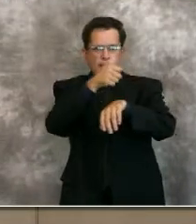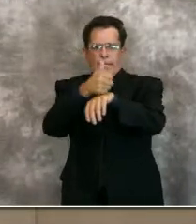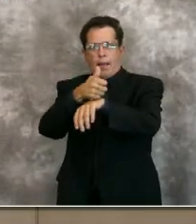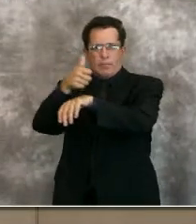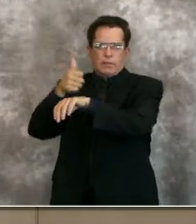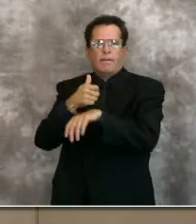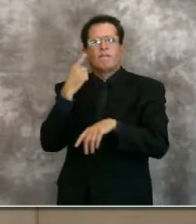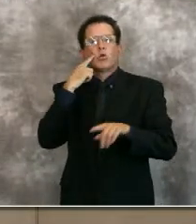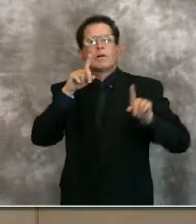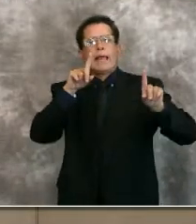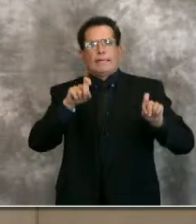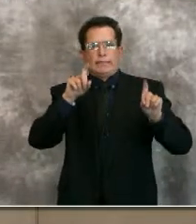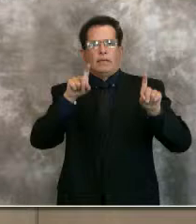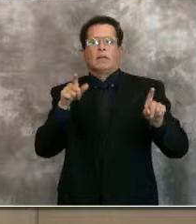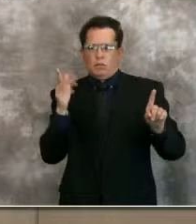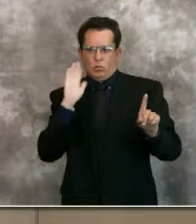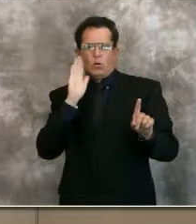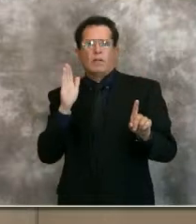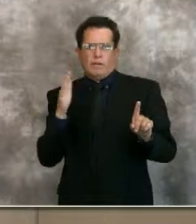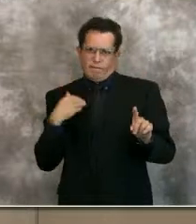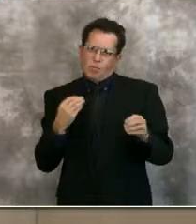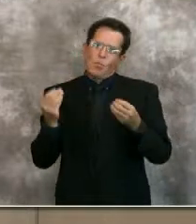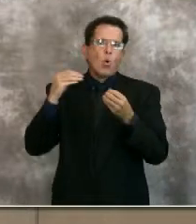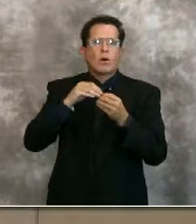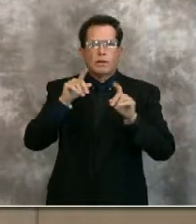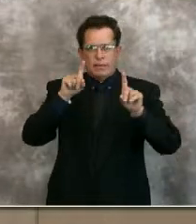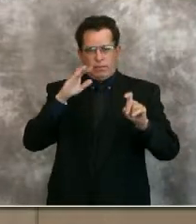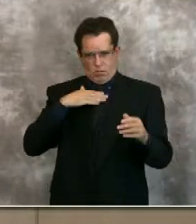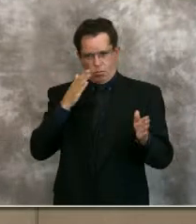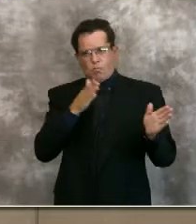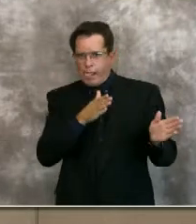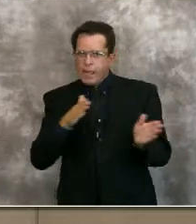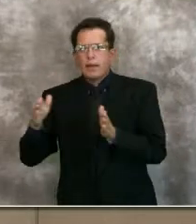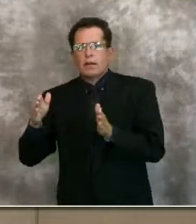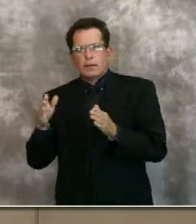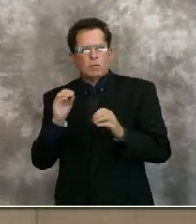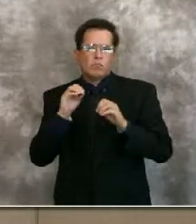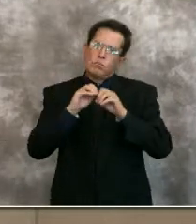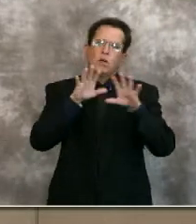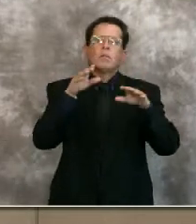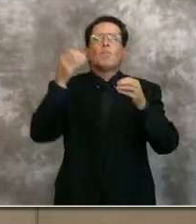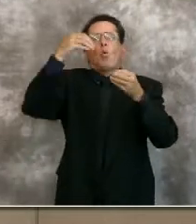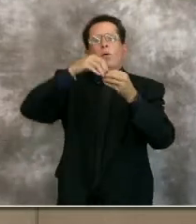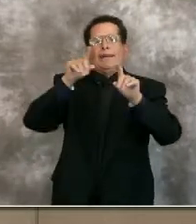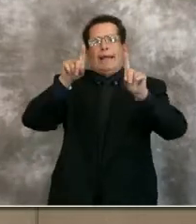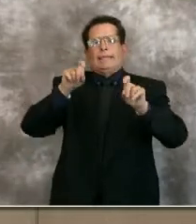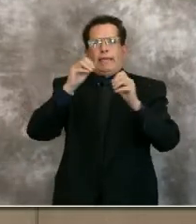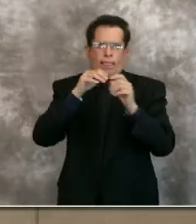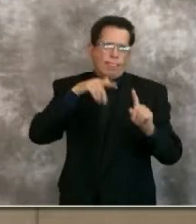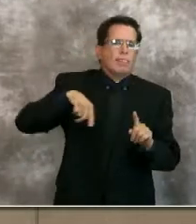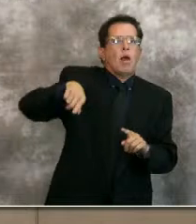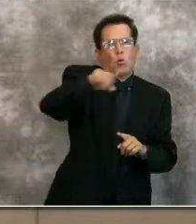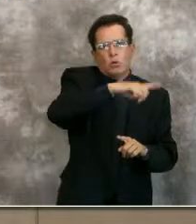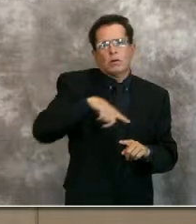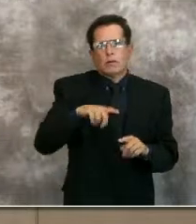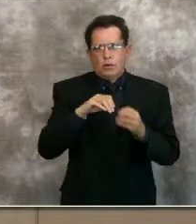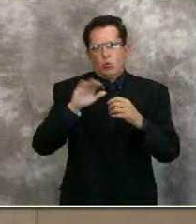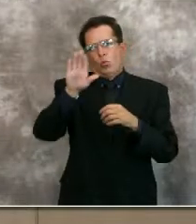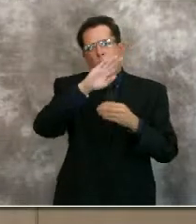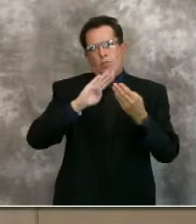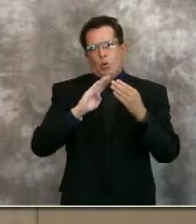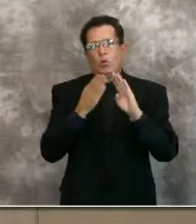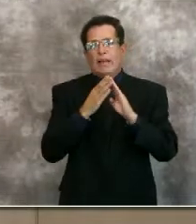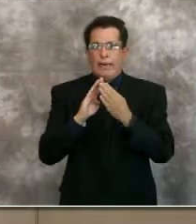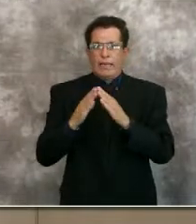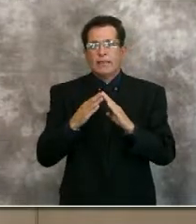more folks. So our testing by design with intentionality was to get into communities. So that's been one. Obviously, the